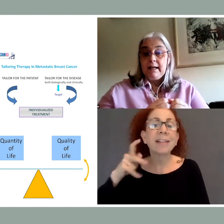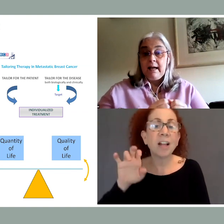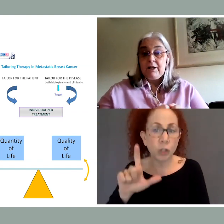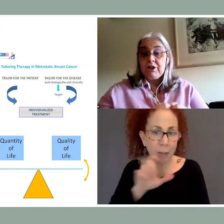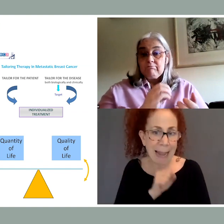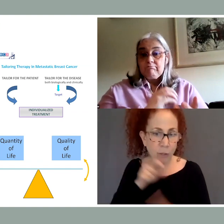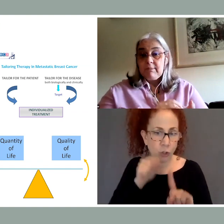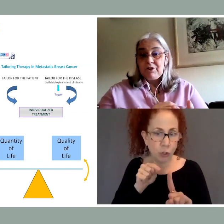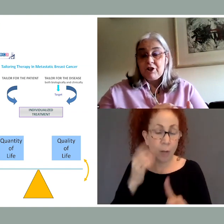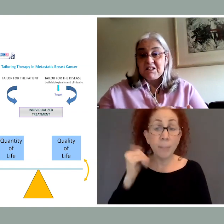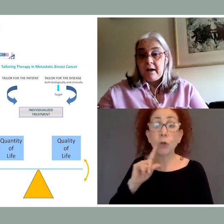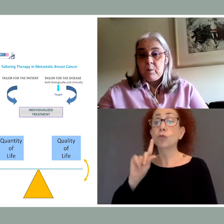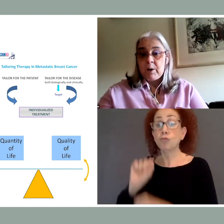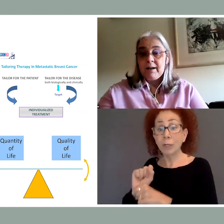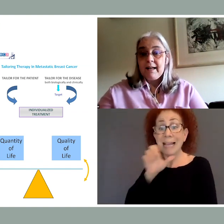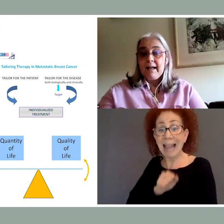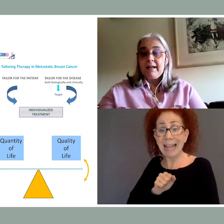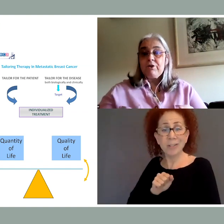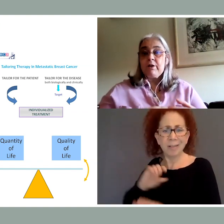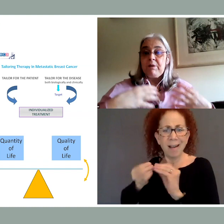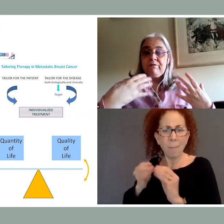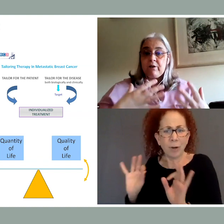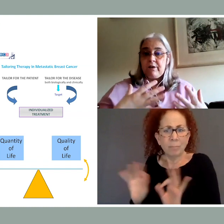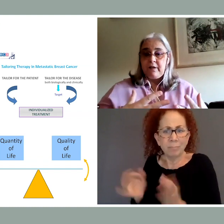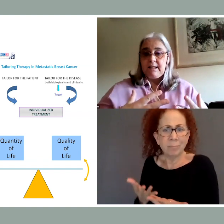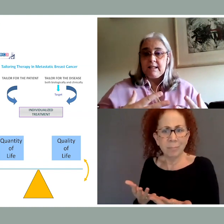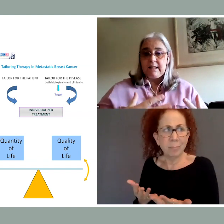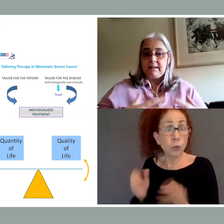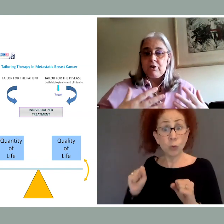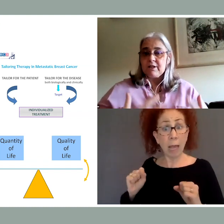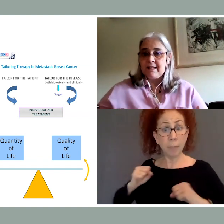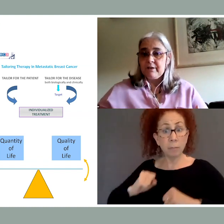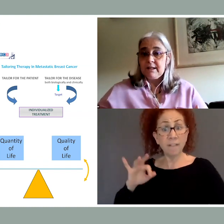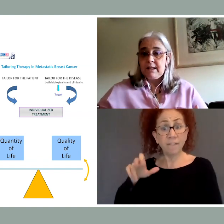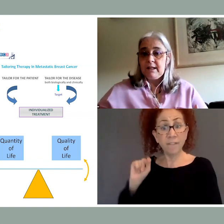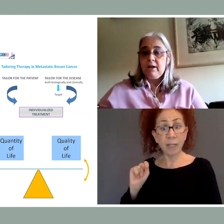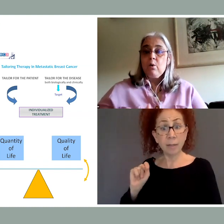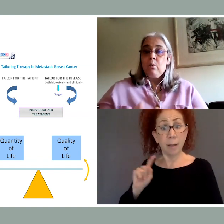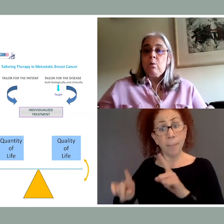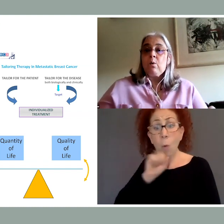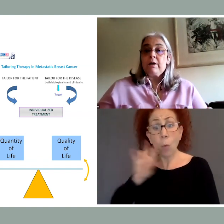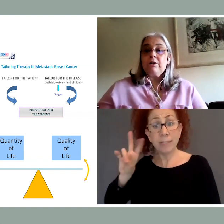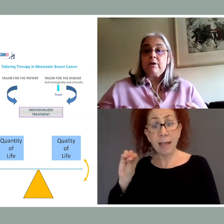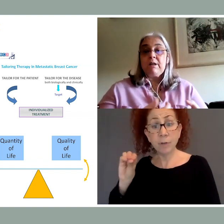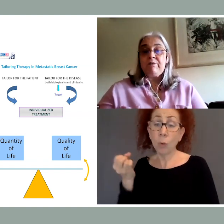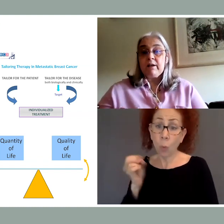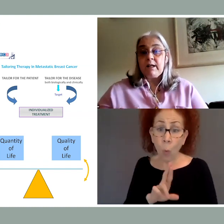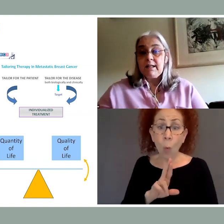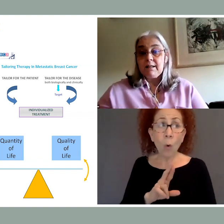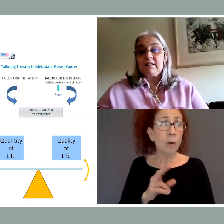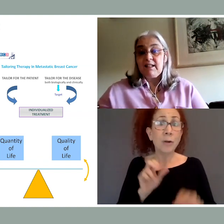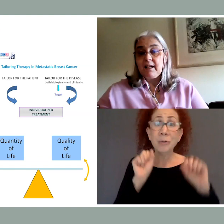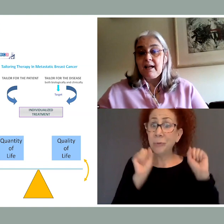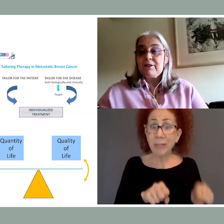Because age is just a number, and you can be very fit at your 70, or you can be